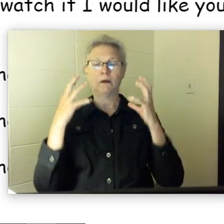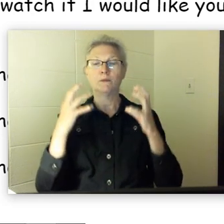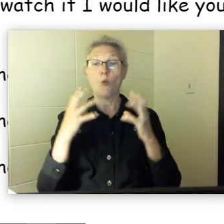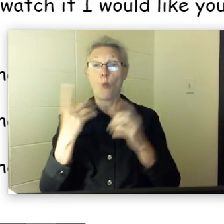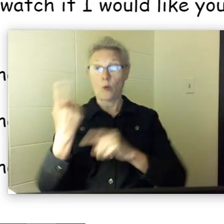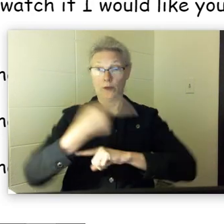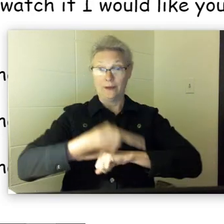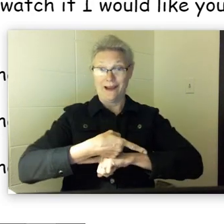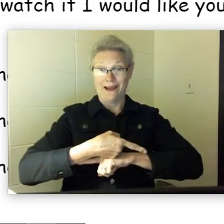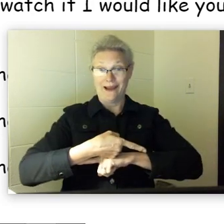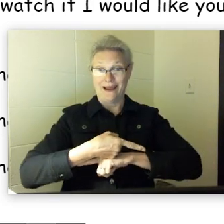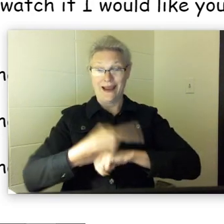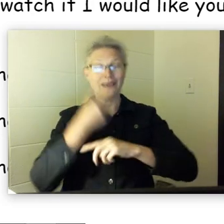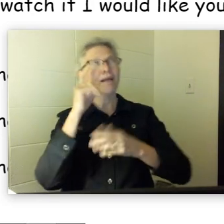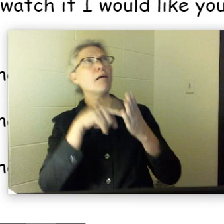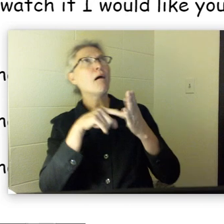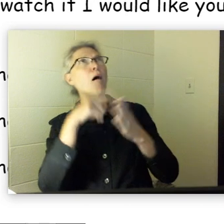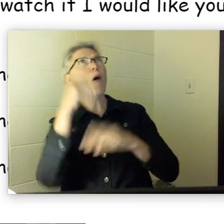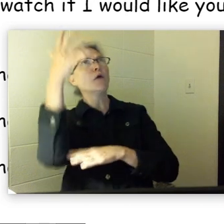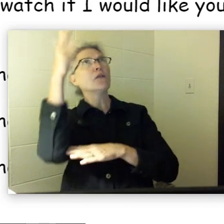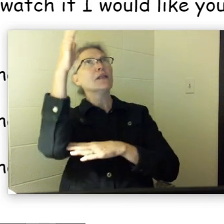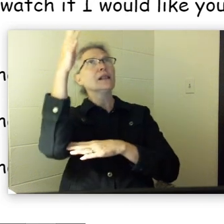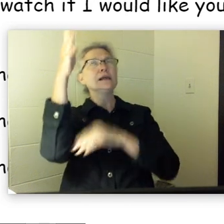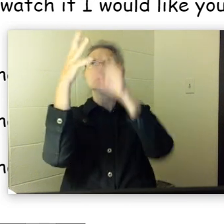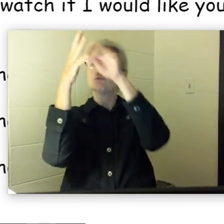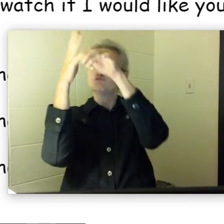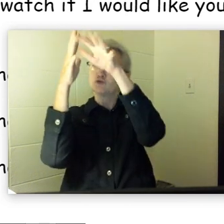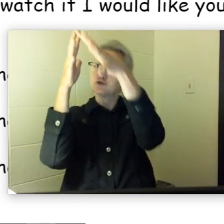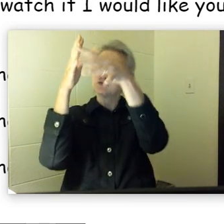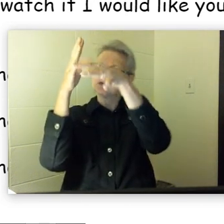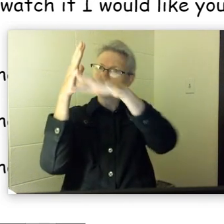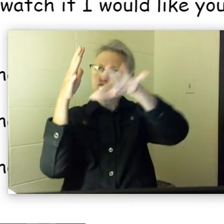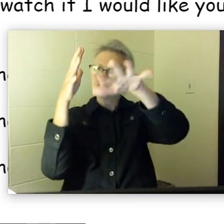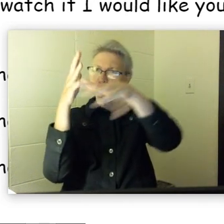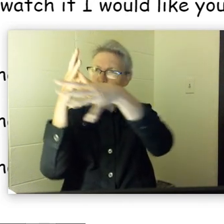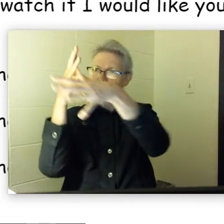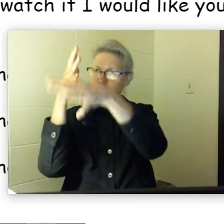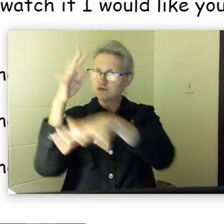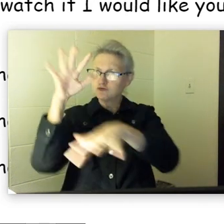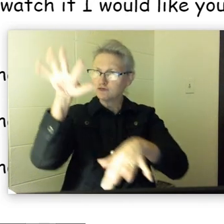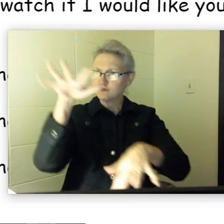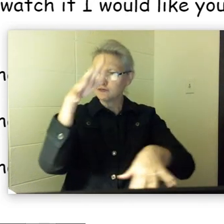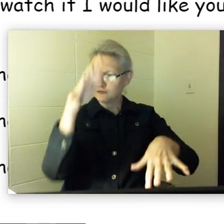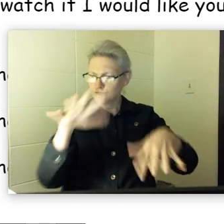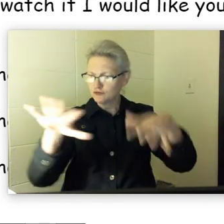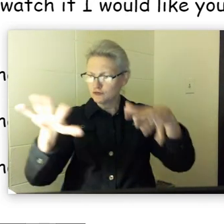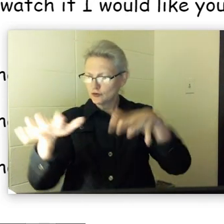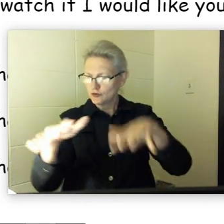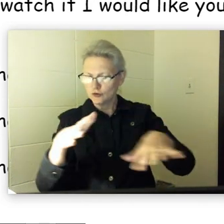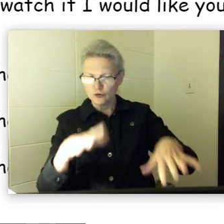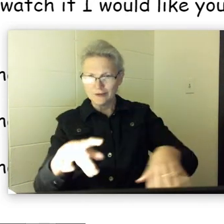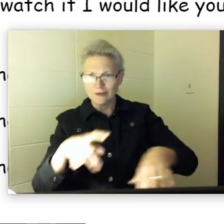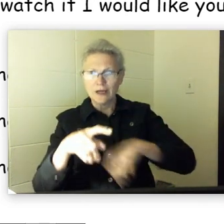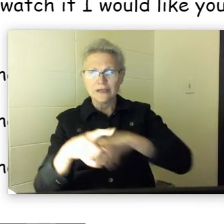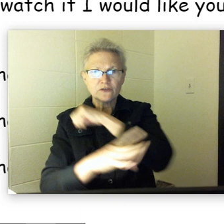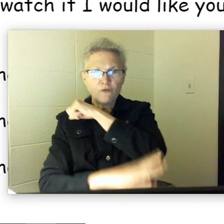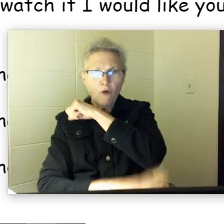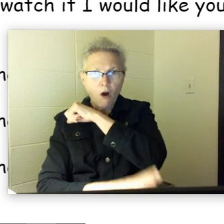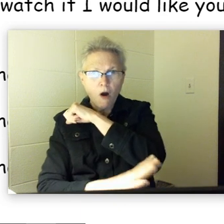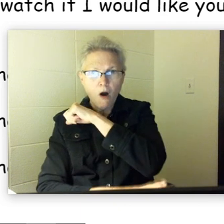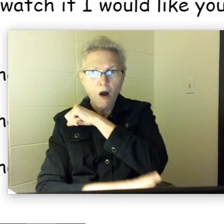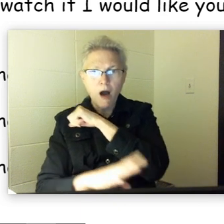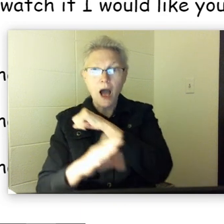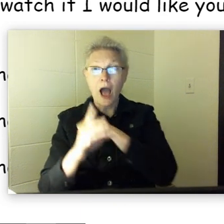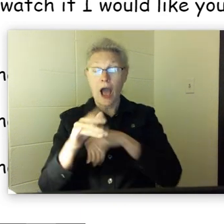One day, the grasshopper noticed that leaves were falling from the trees. Autumn had come. Among the leaves, he